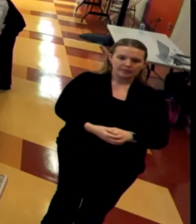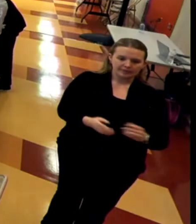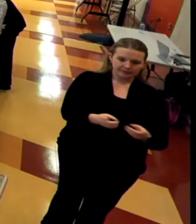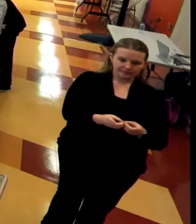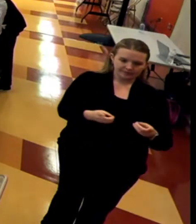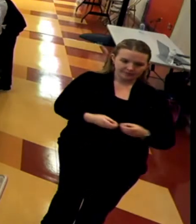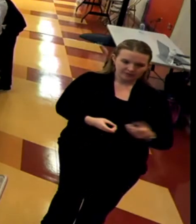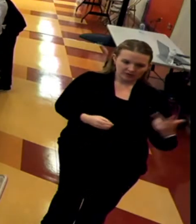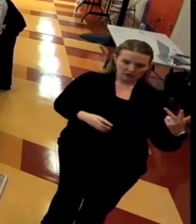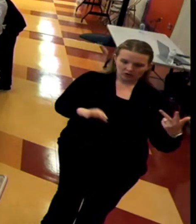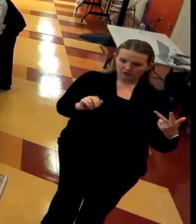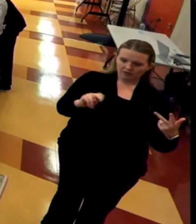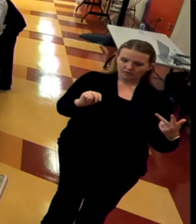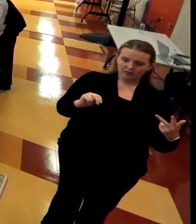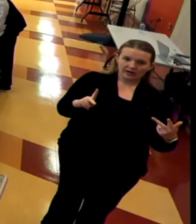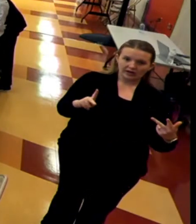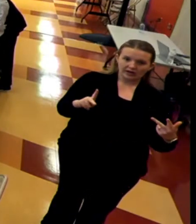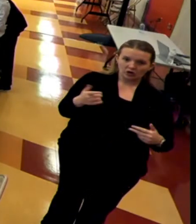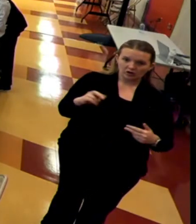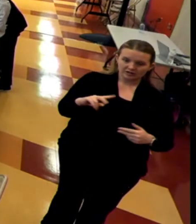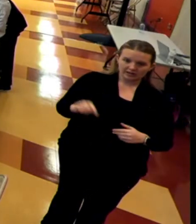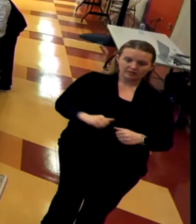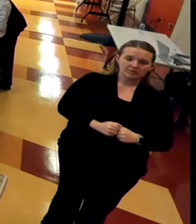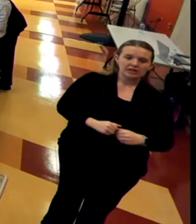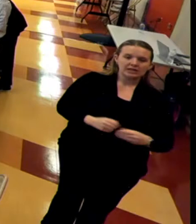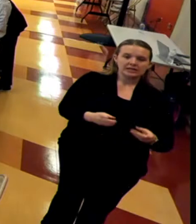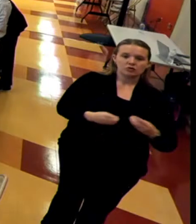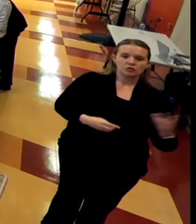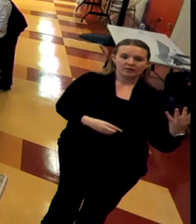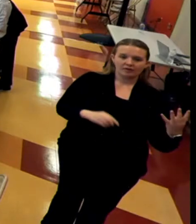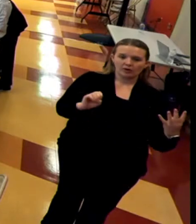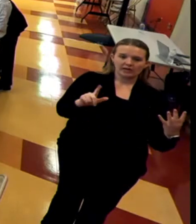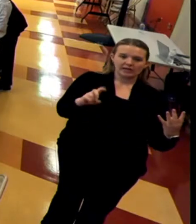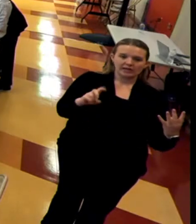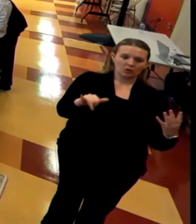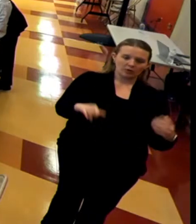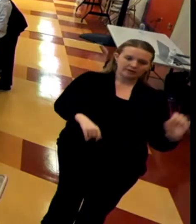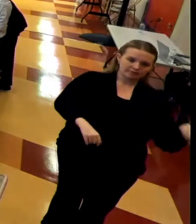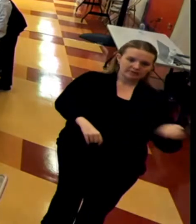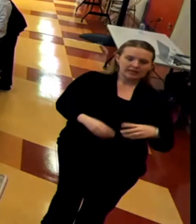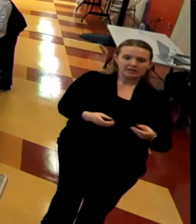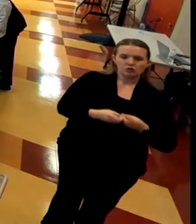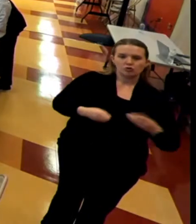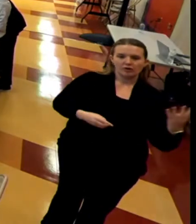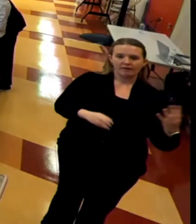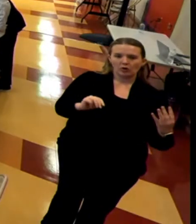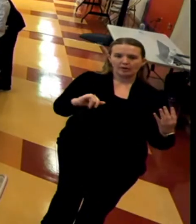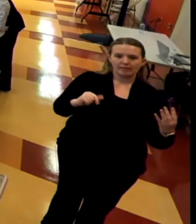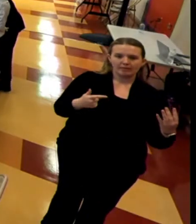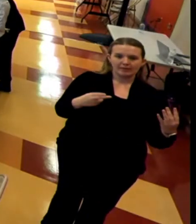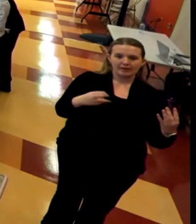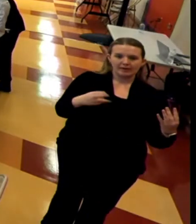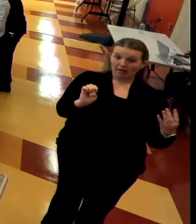District 3, Frank Garza. District 4, Eloy LaQ. Yay. District 4, Miguel Sepulveda.